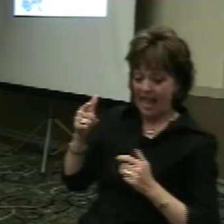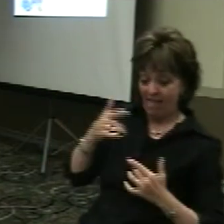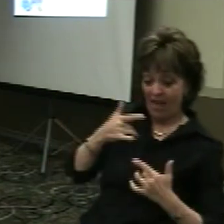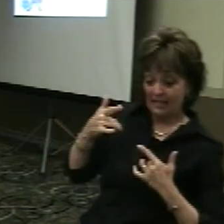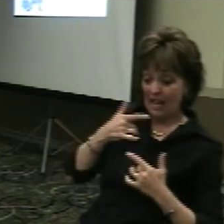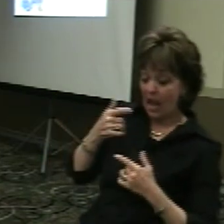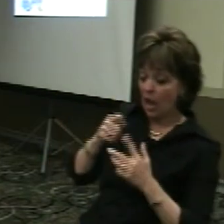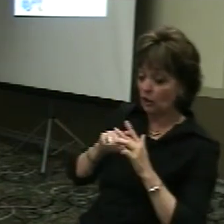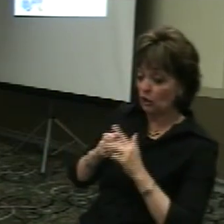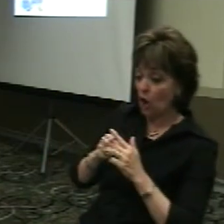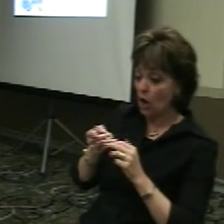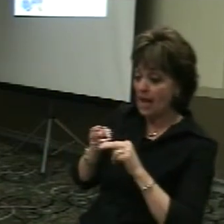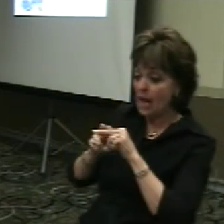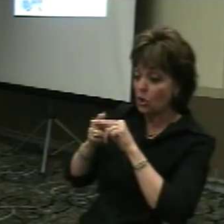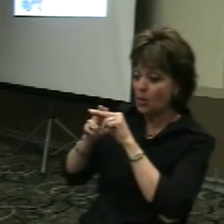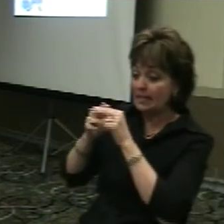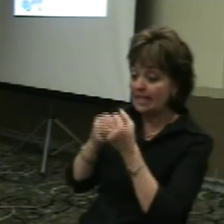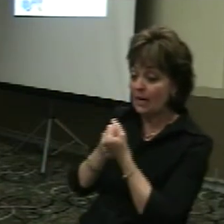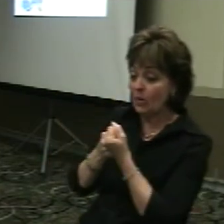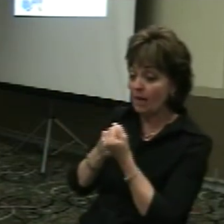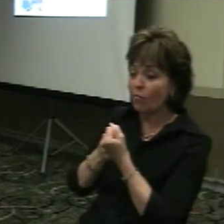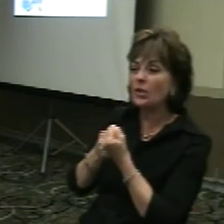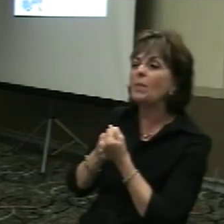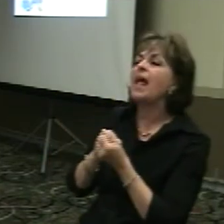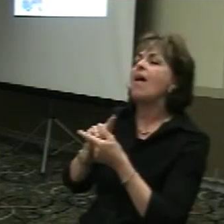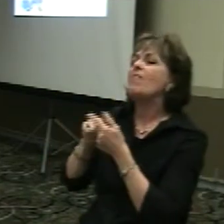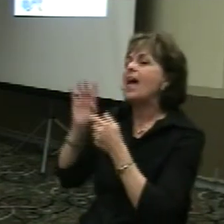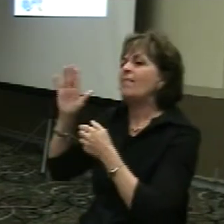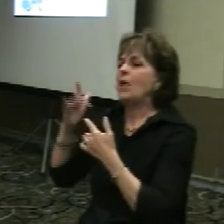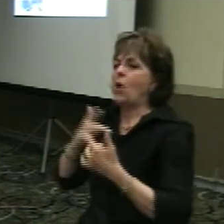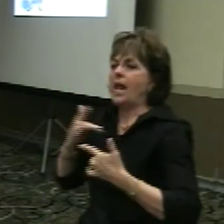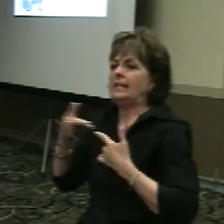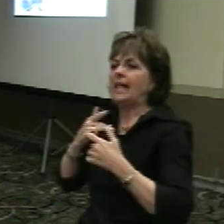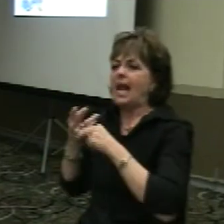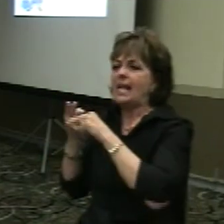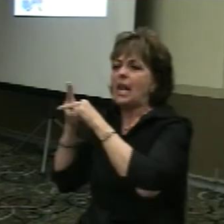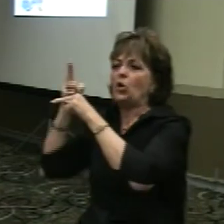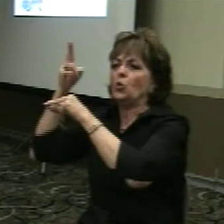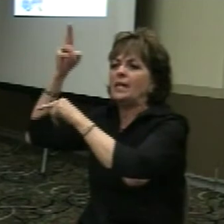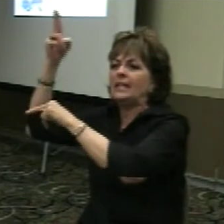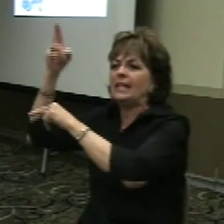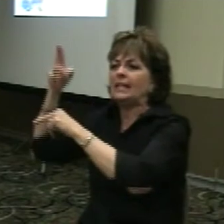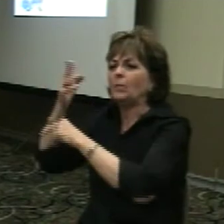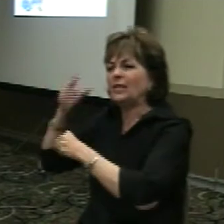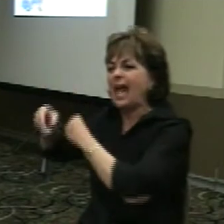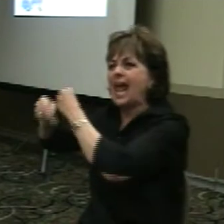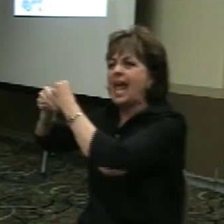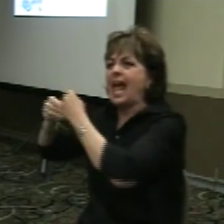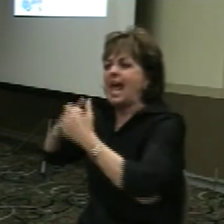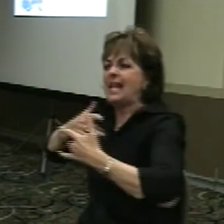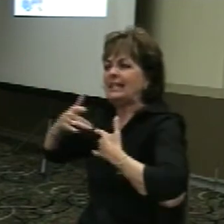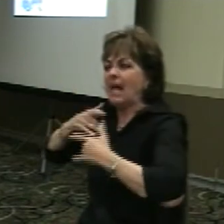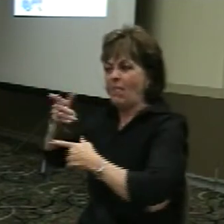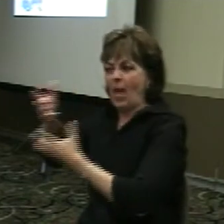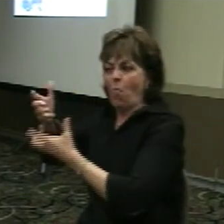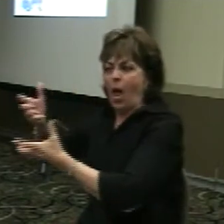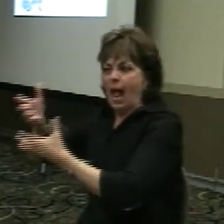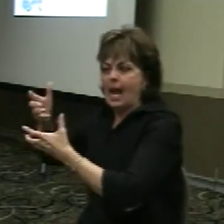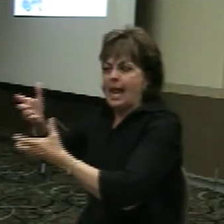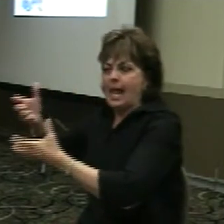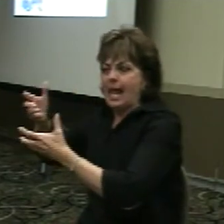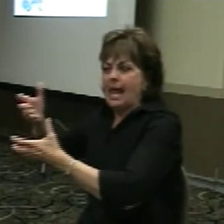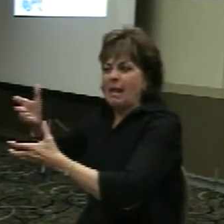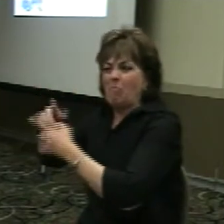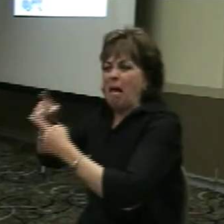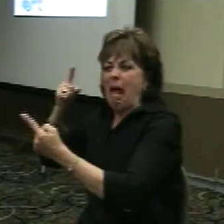reinforcement, what do I start doing? I start increasing the anxiety, because now I've got an added thing to add anxiety. They want this thing that they can't